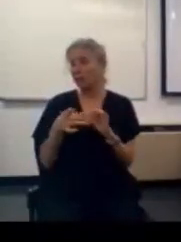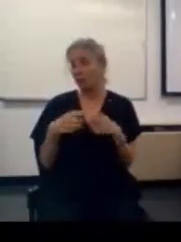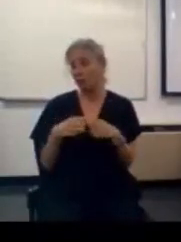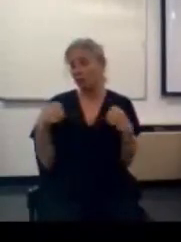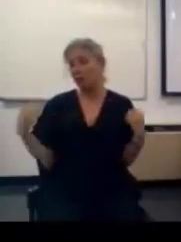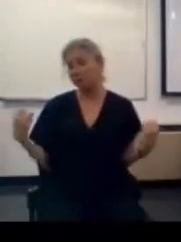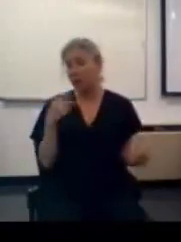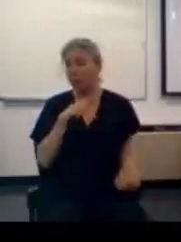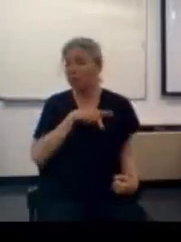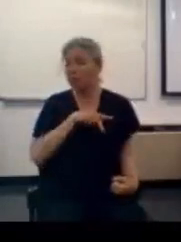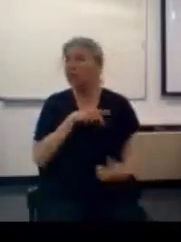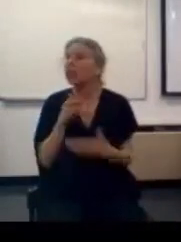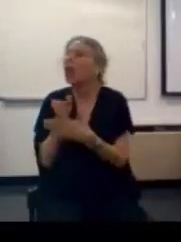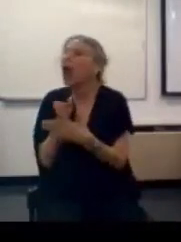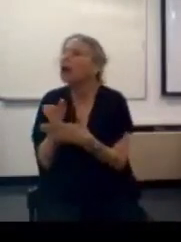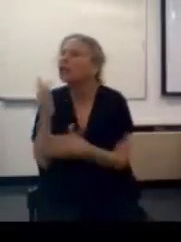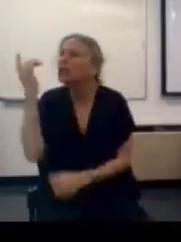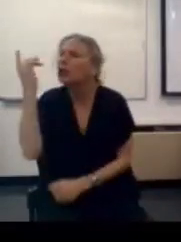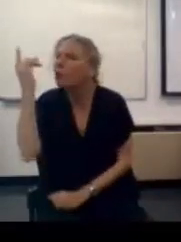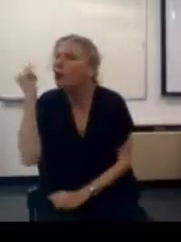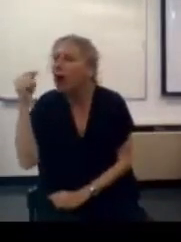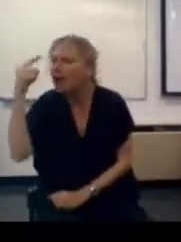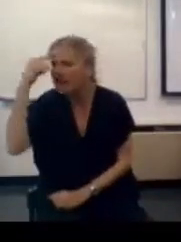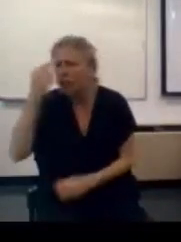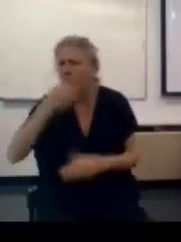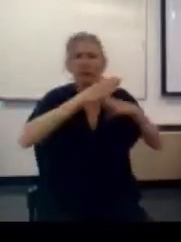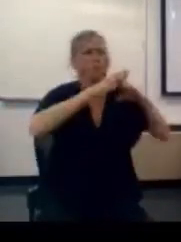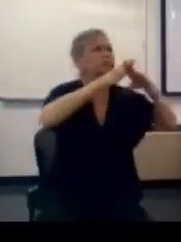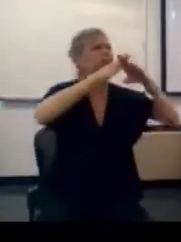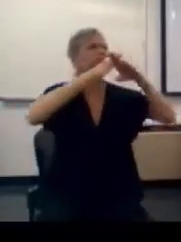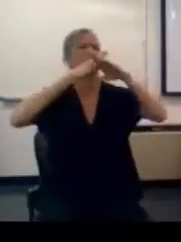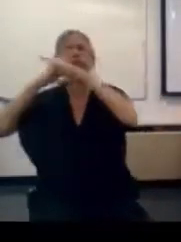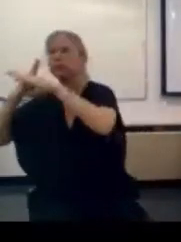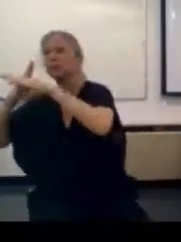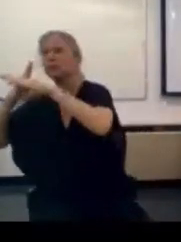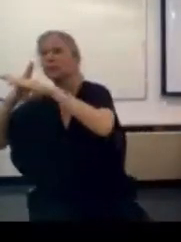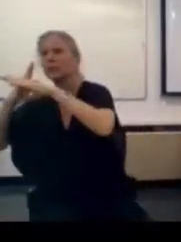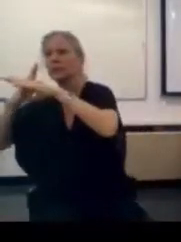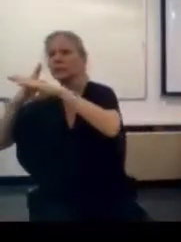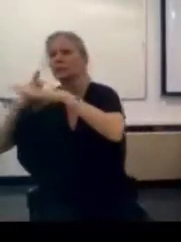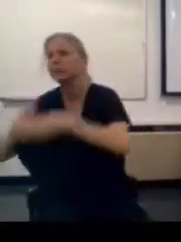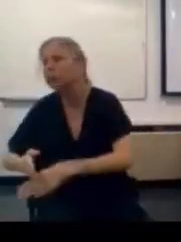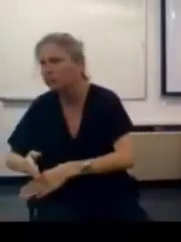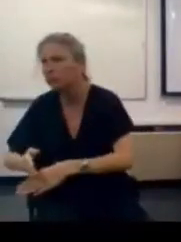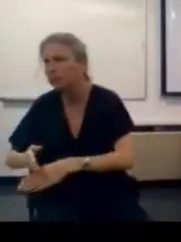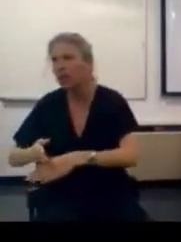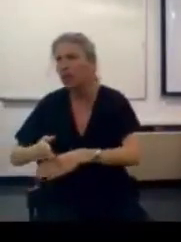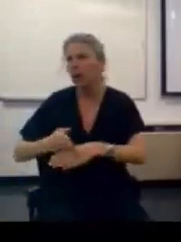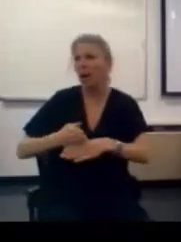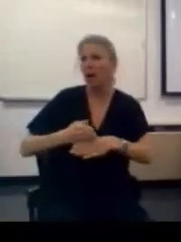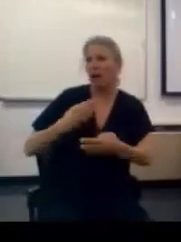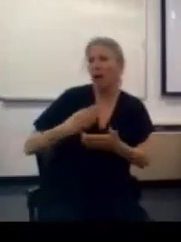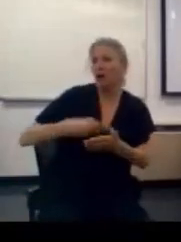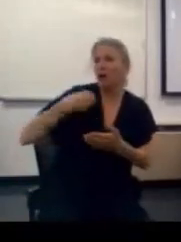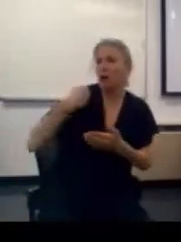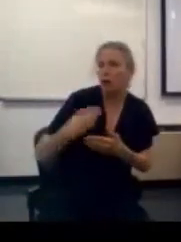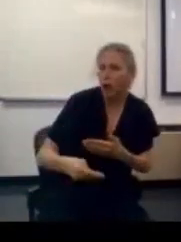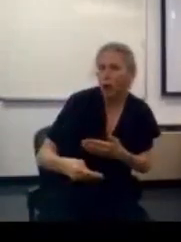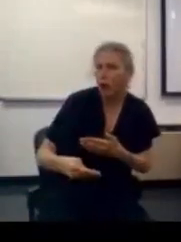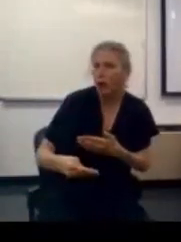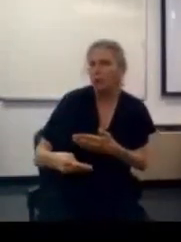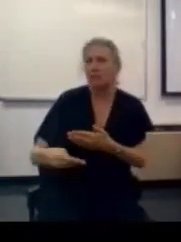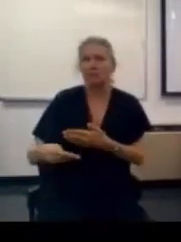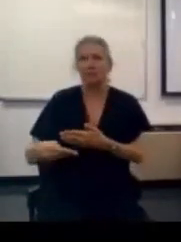So that last story, very personal, but I share it because, I mean, think of just all the obstacles that I had to, like, tease out there, right?